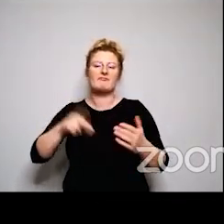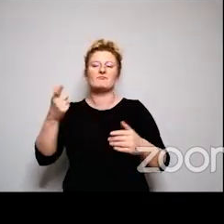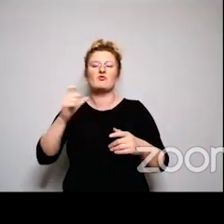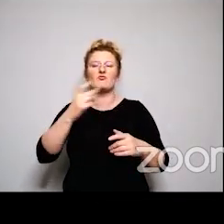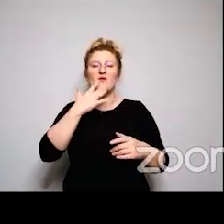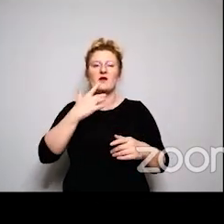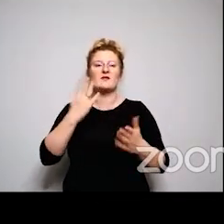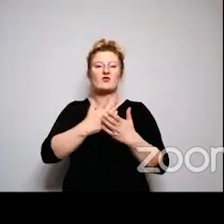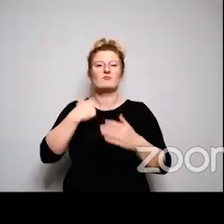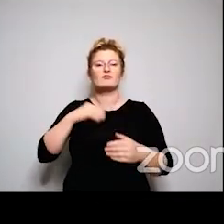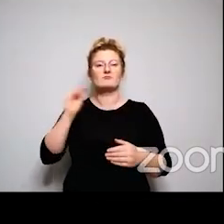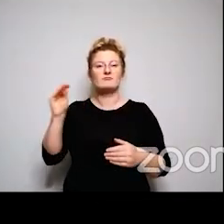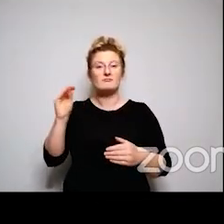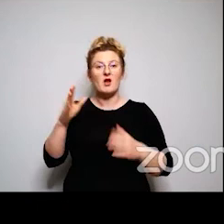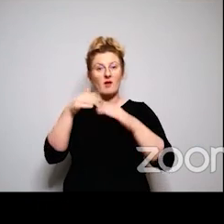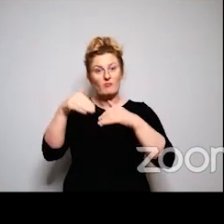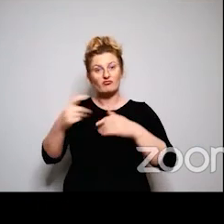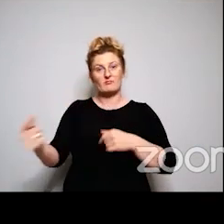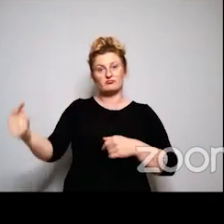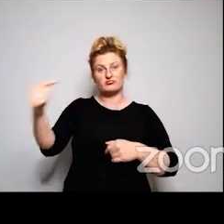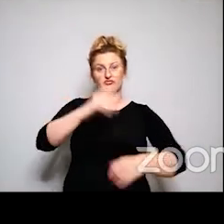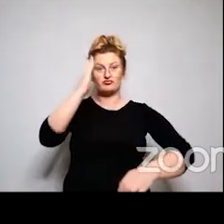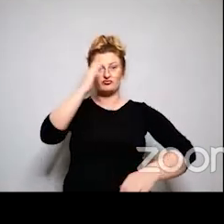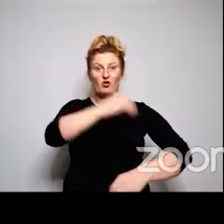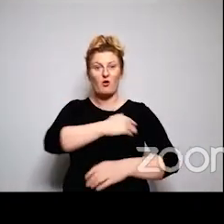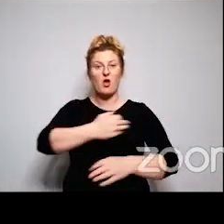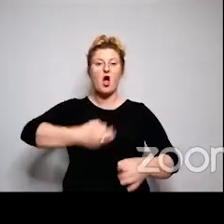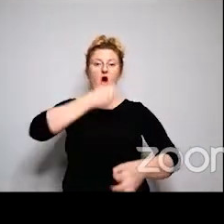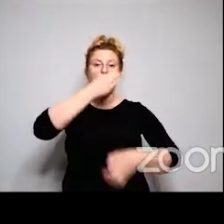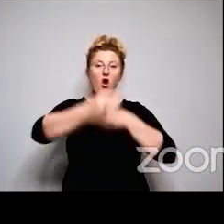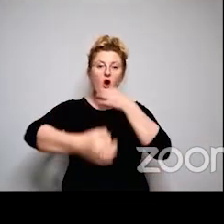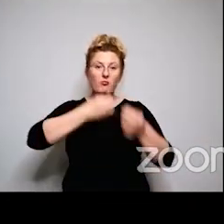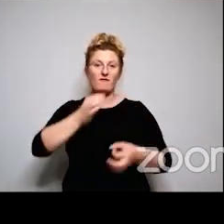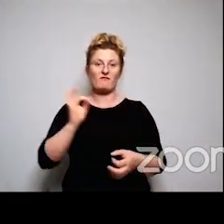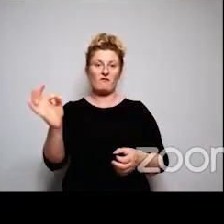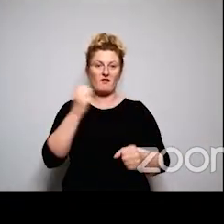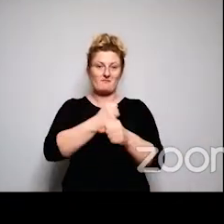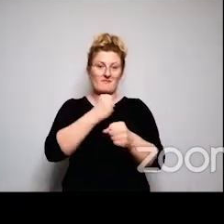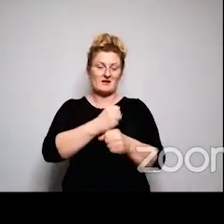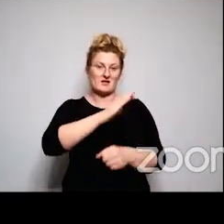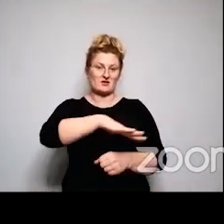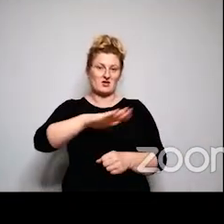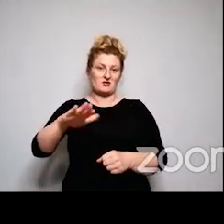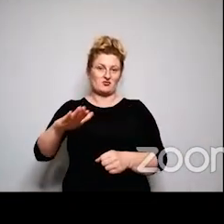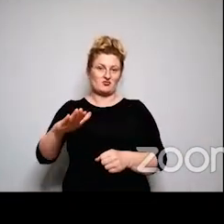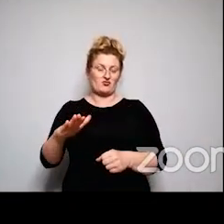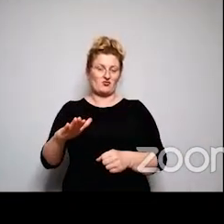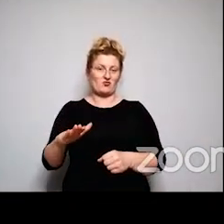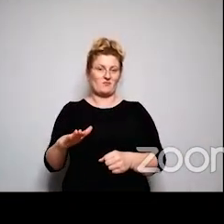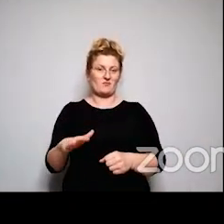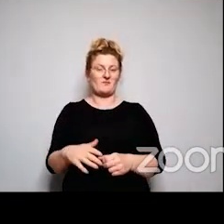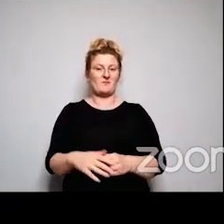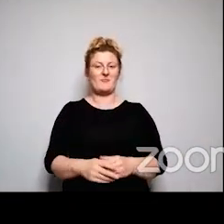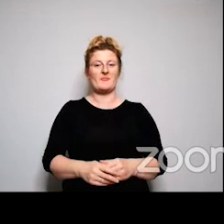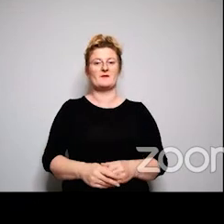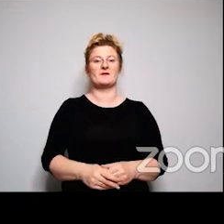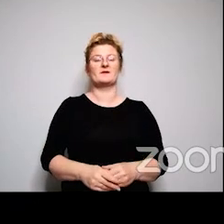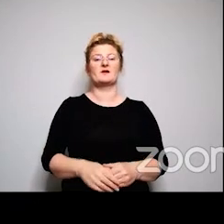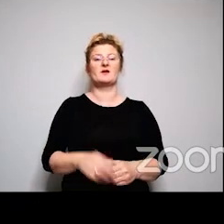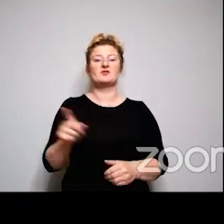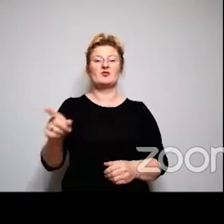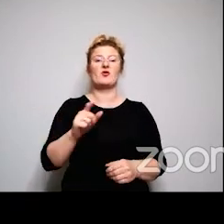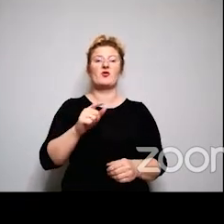girls as well, like not only the boys, because it's a profession that nowadays anyone can do. And he was like, yeah, of course,